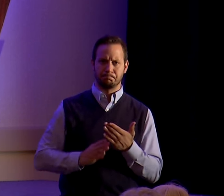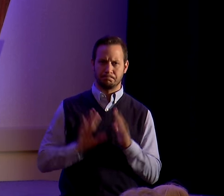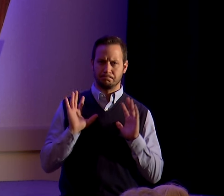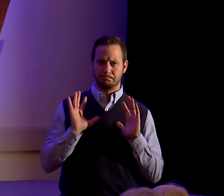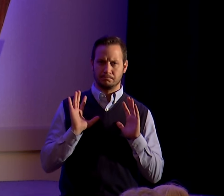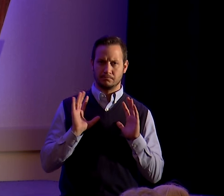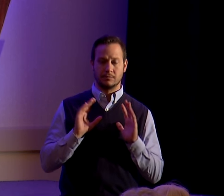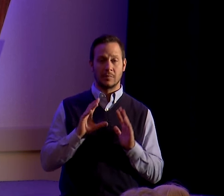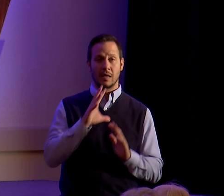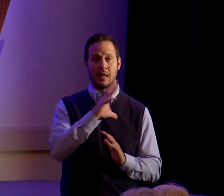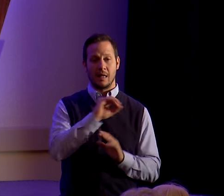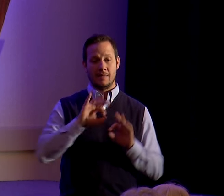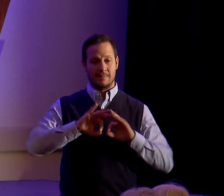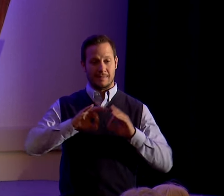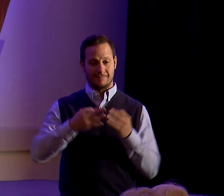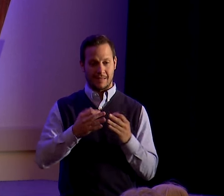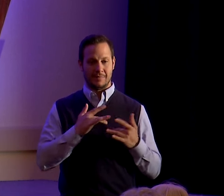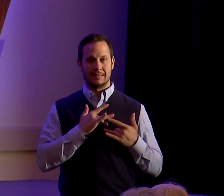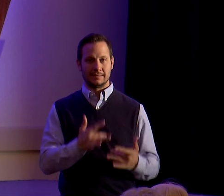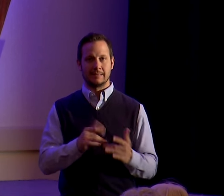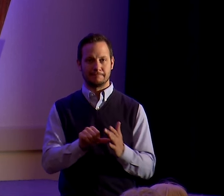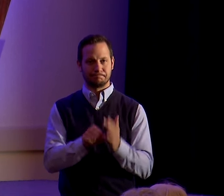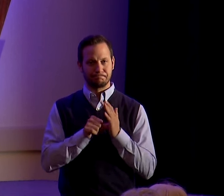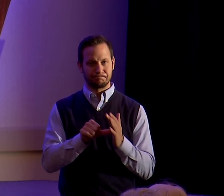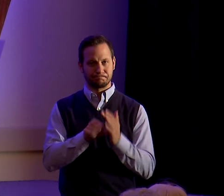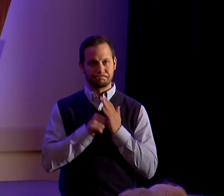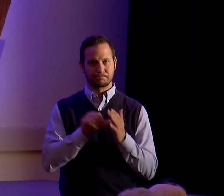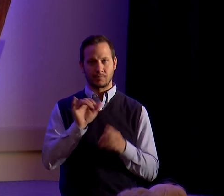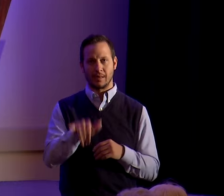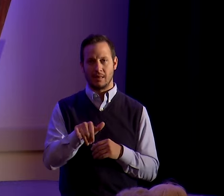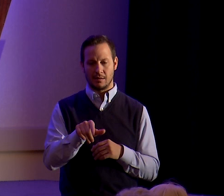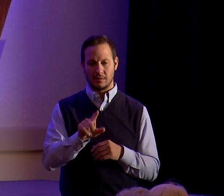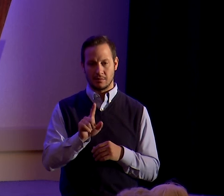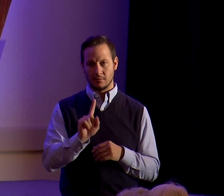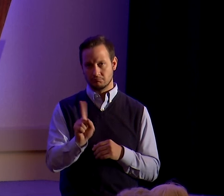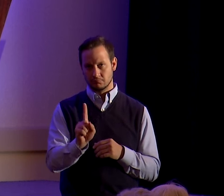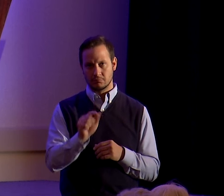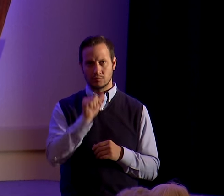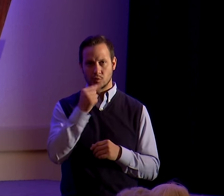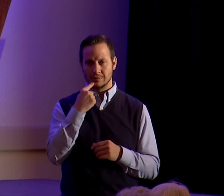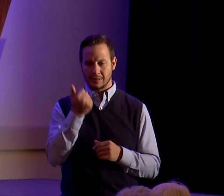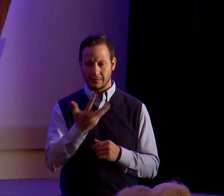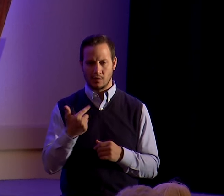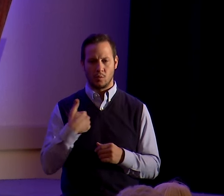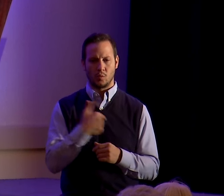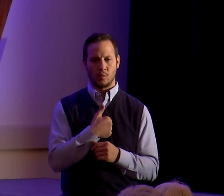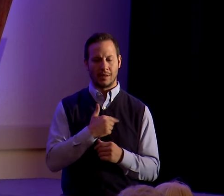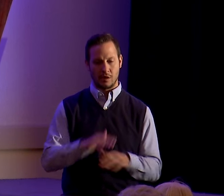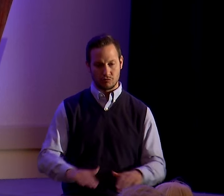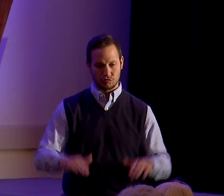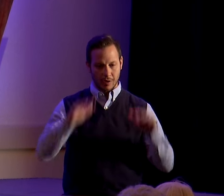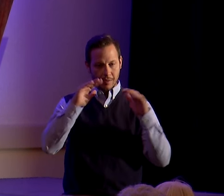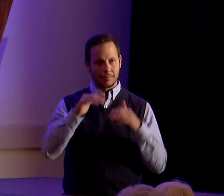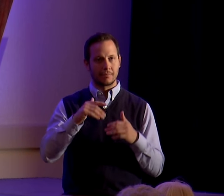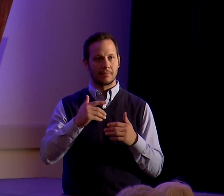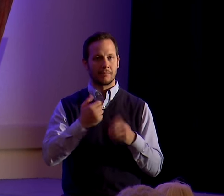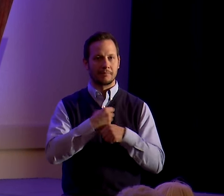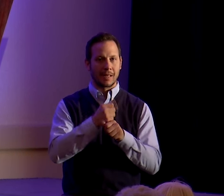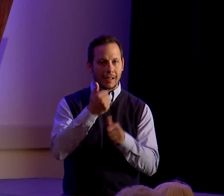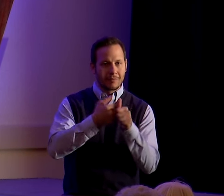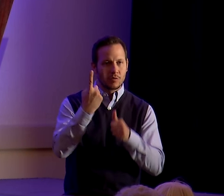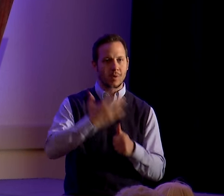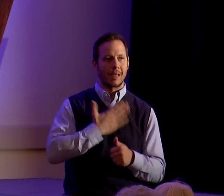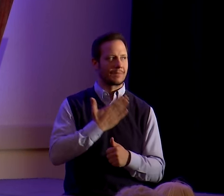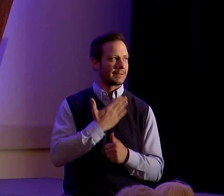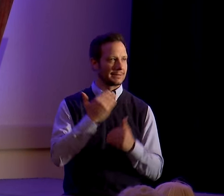reinforced by the family. So we're brought to appease everybody. We're brought up to, you know, to make everybody